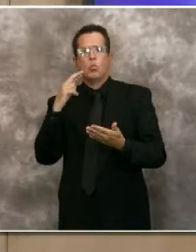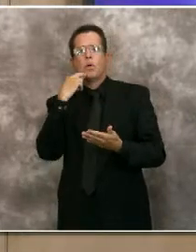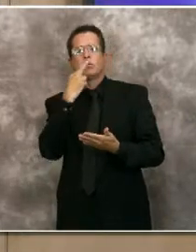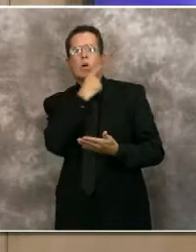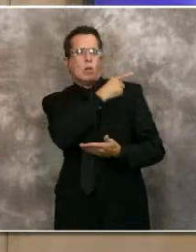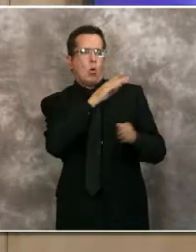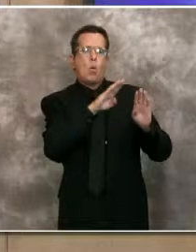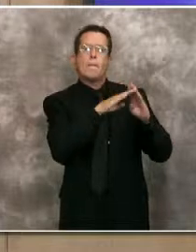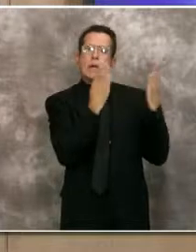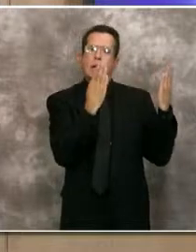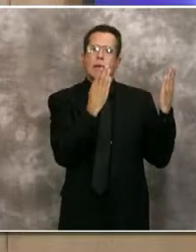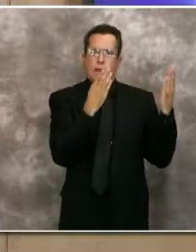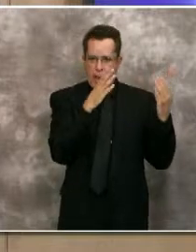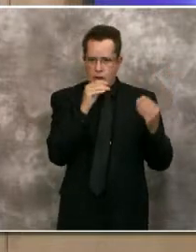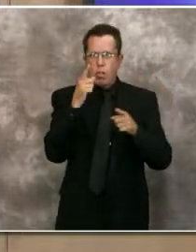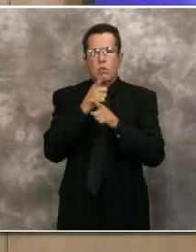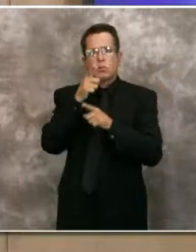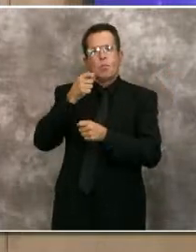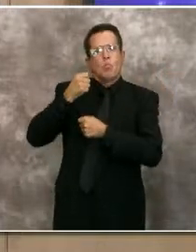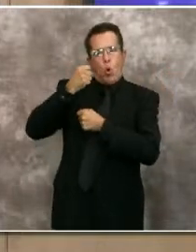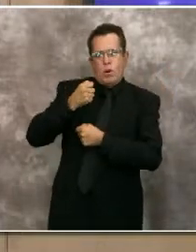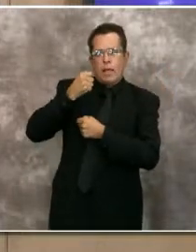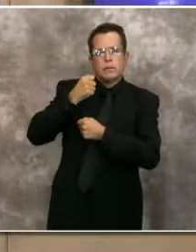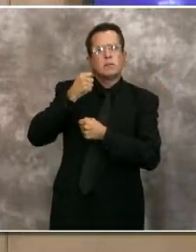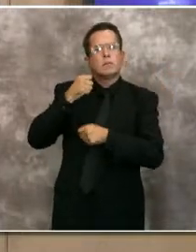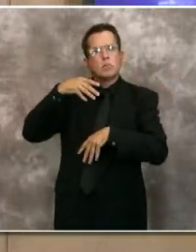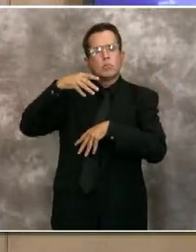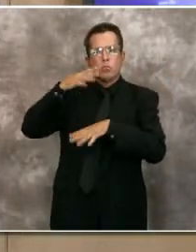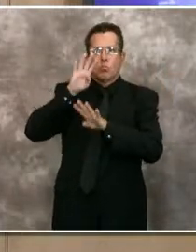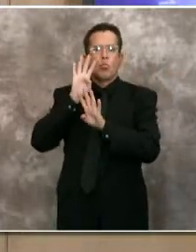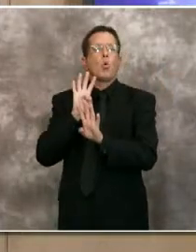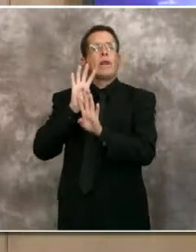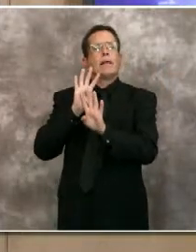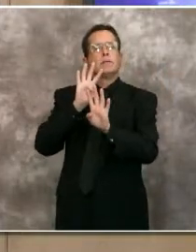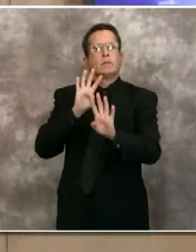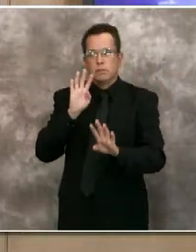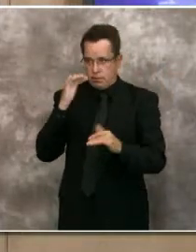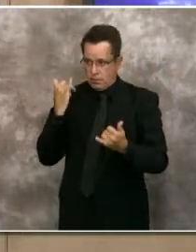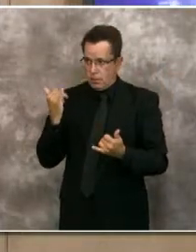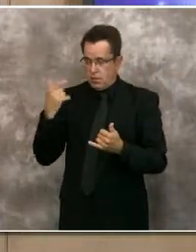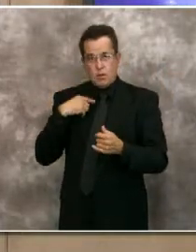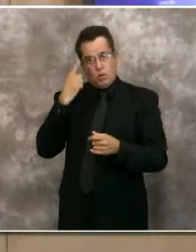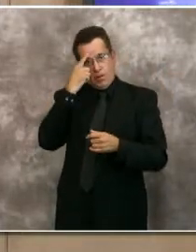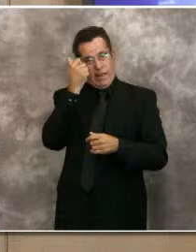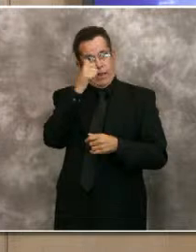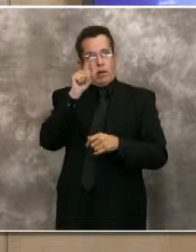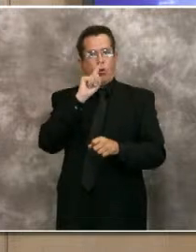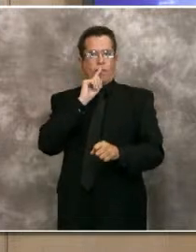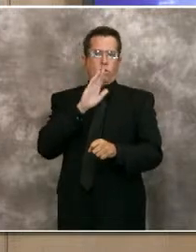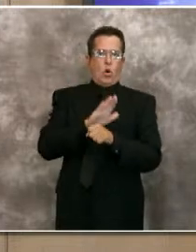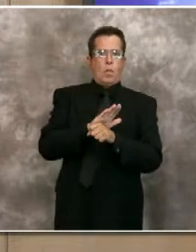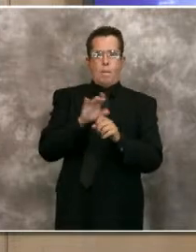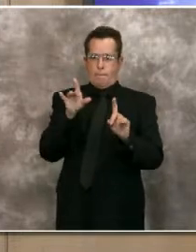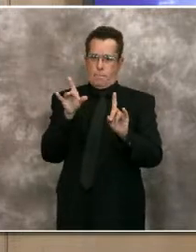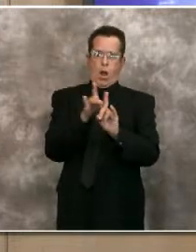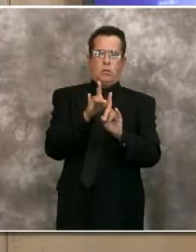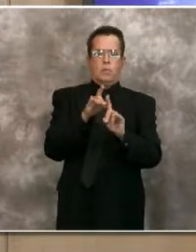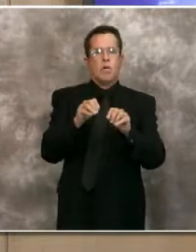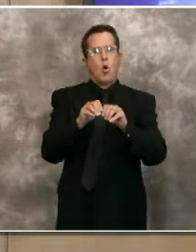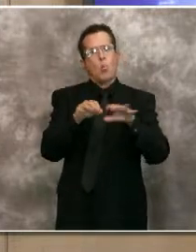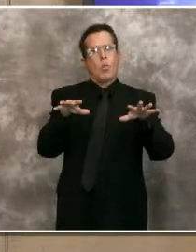and also we've had these protests on the streets. Have there been any confirmed positives or COVID